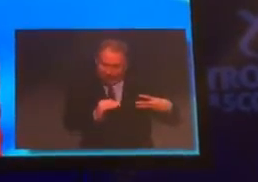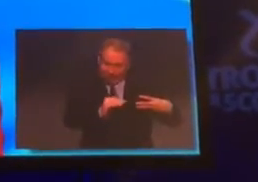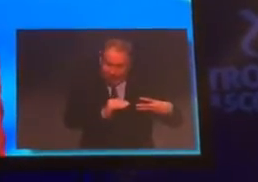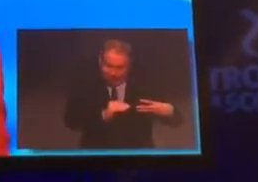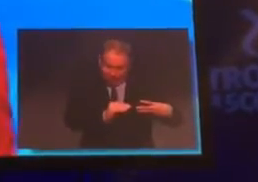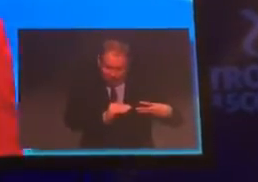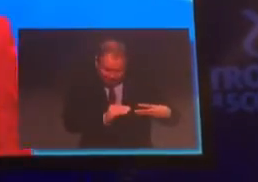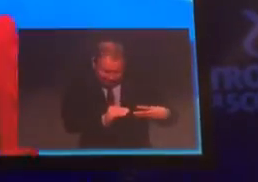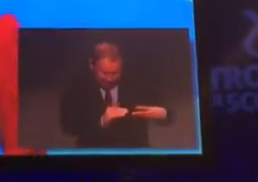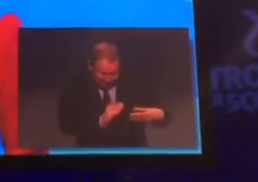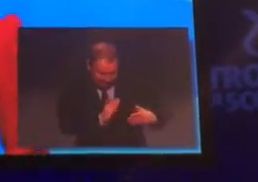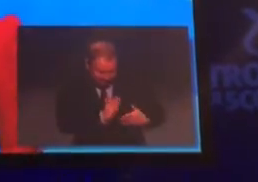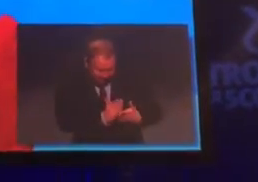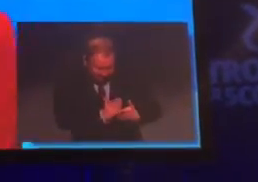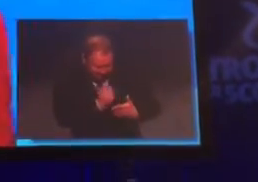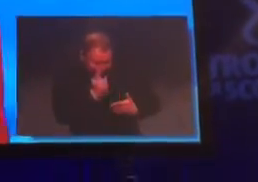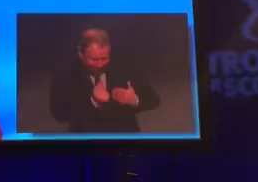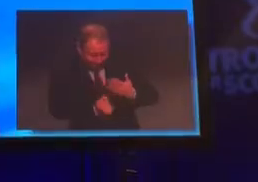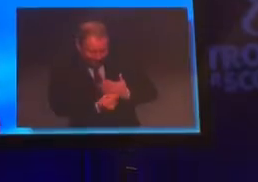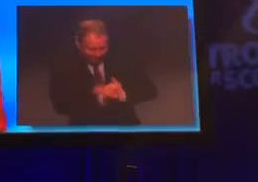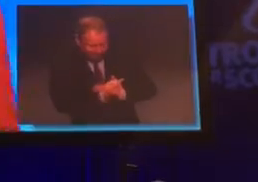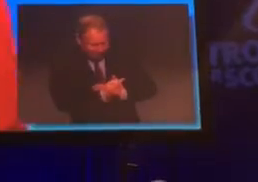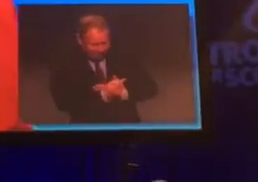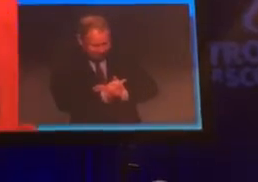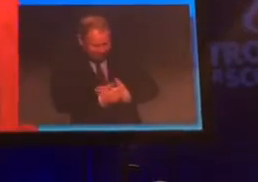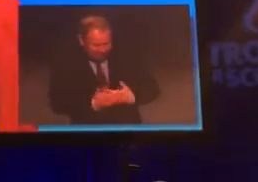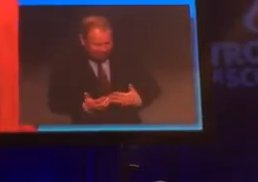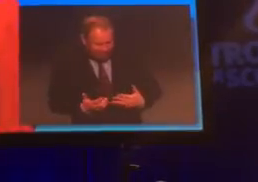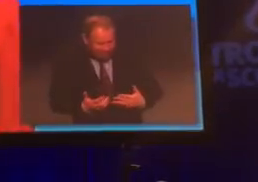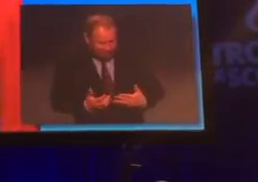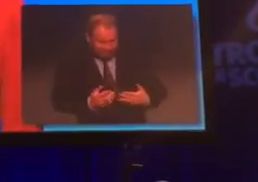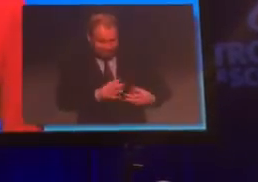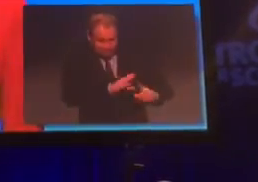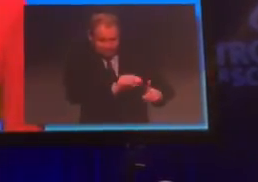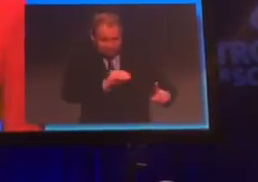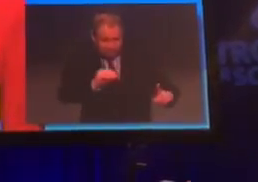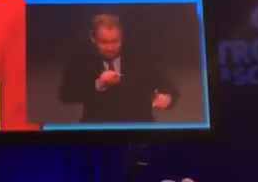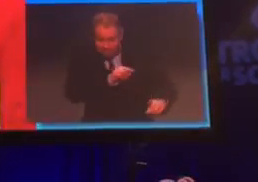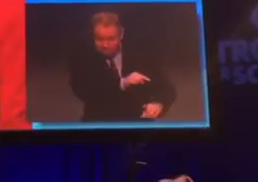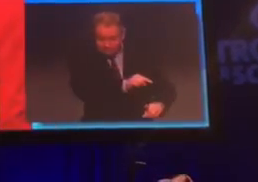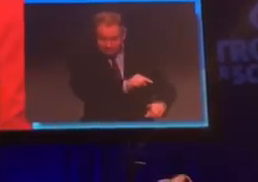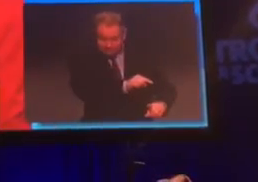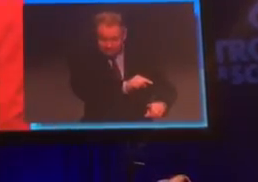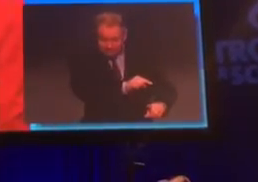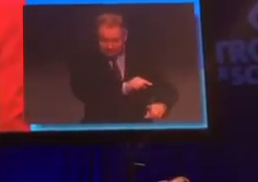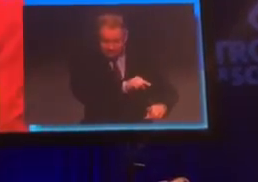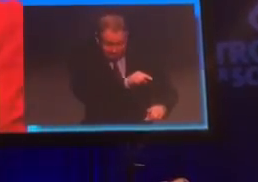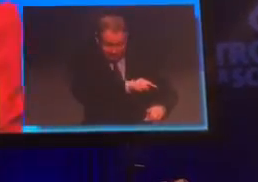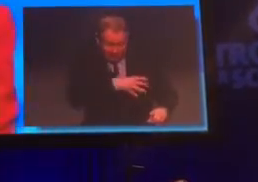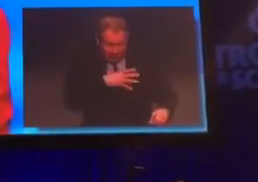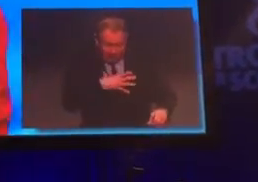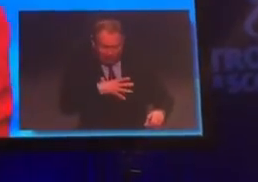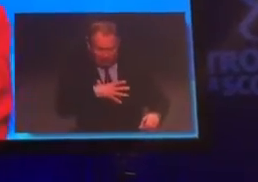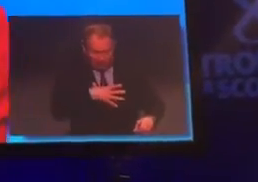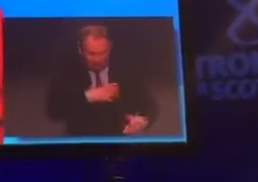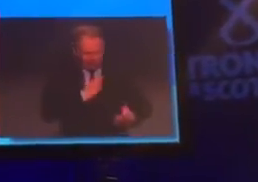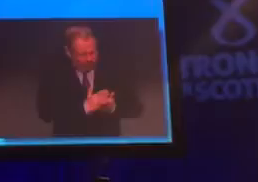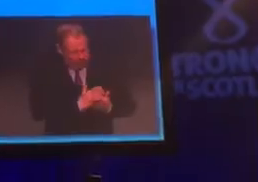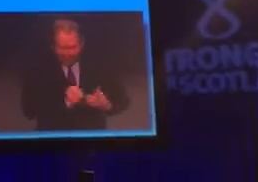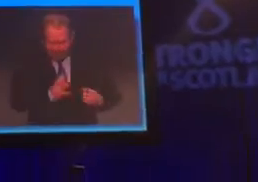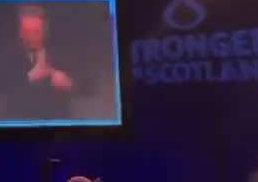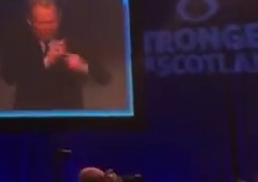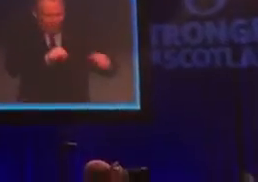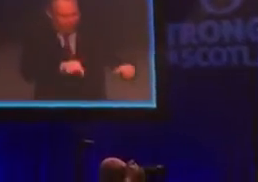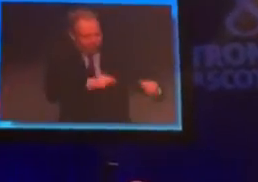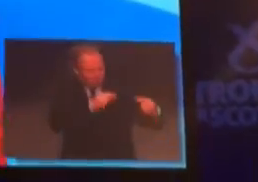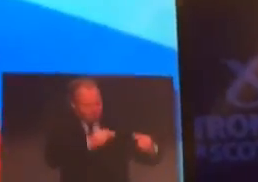reckless, claims about their own prospects. The Tories now say they want to be the main